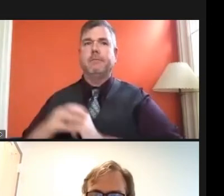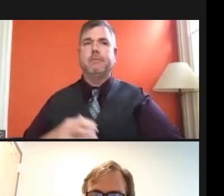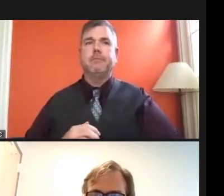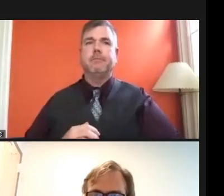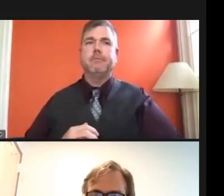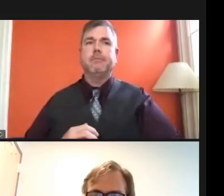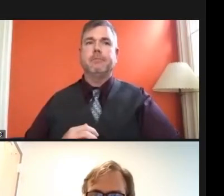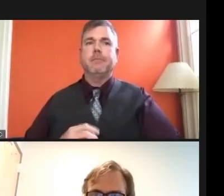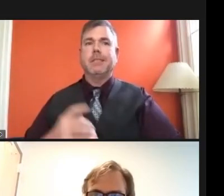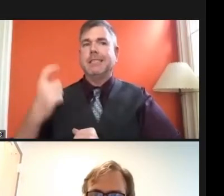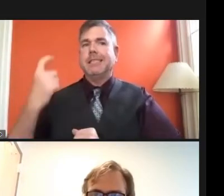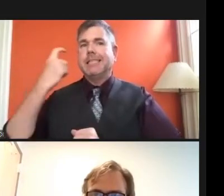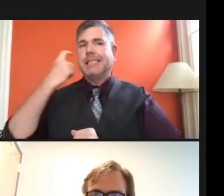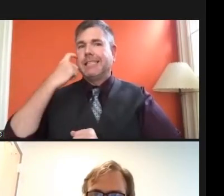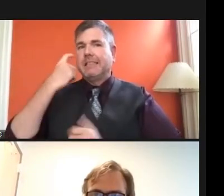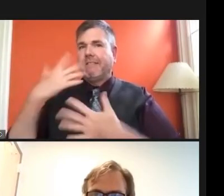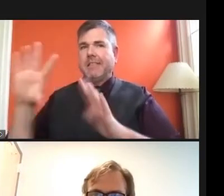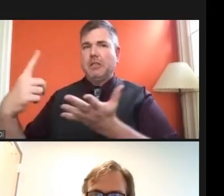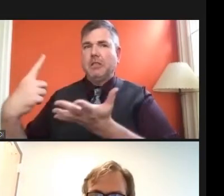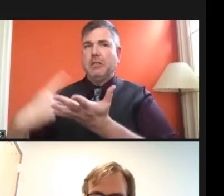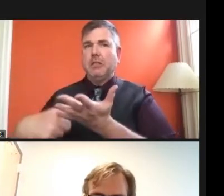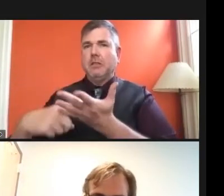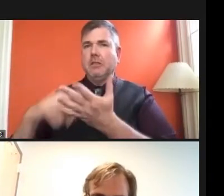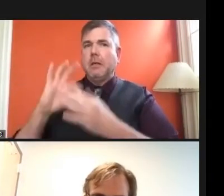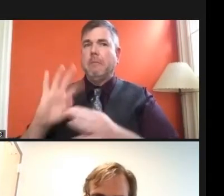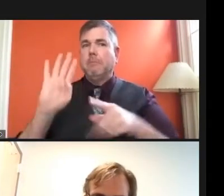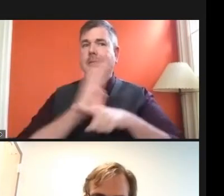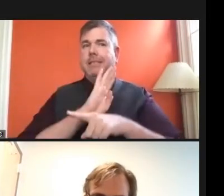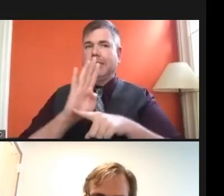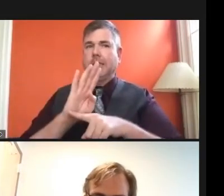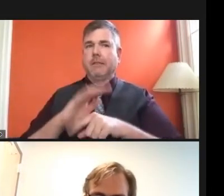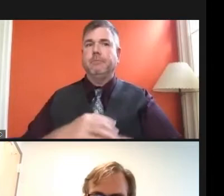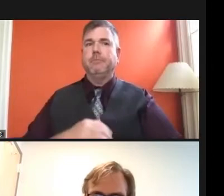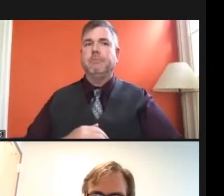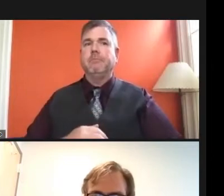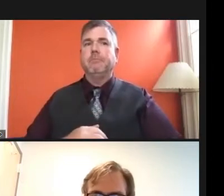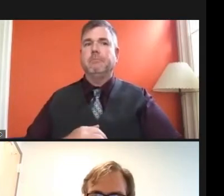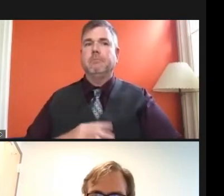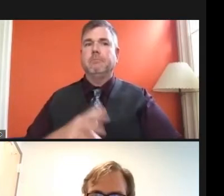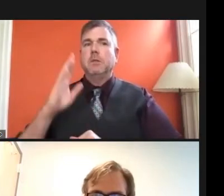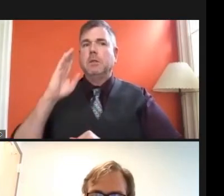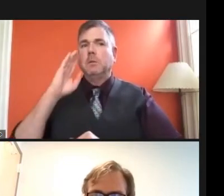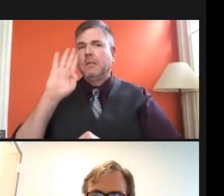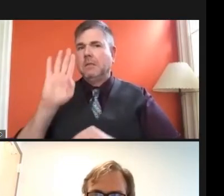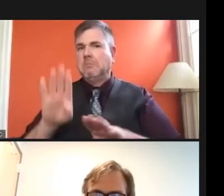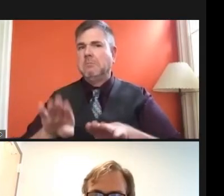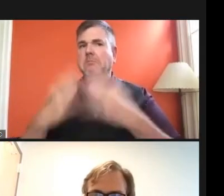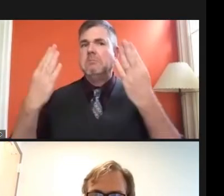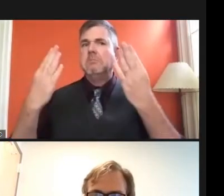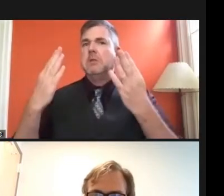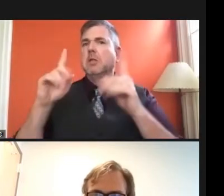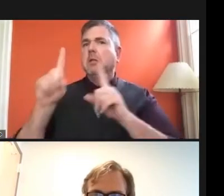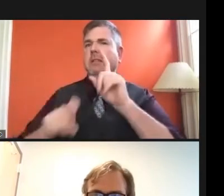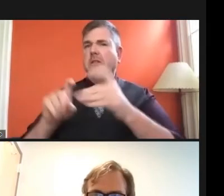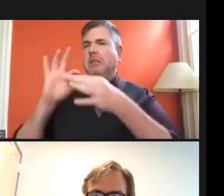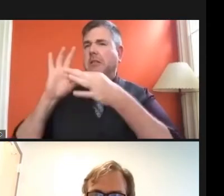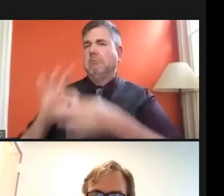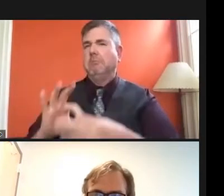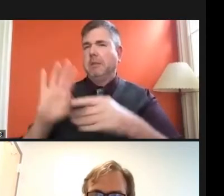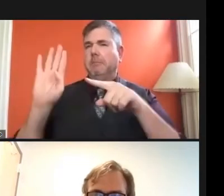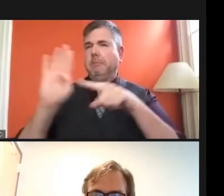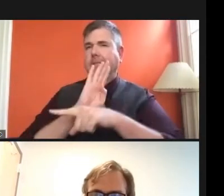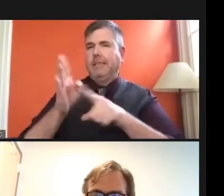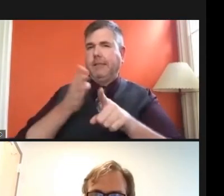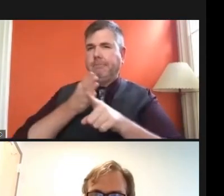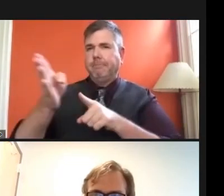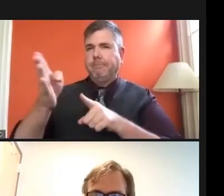you can imagine, we have received a number of questions about the reopening status for various businesses,